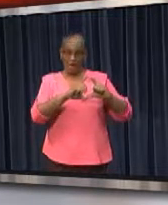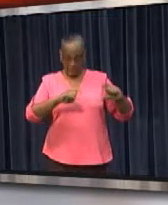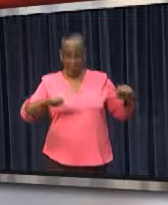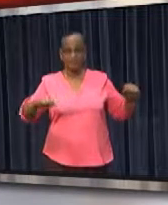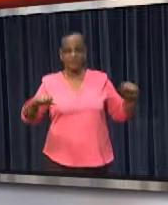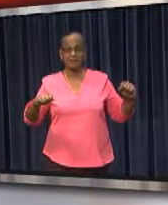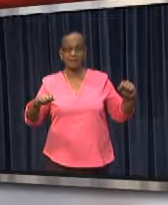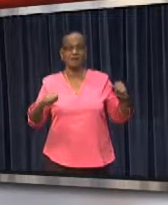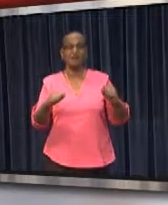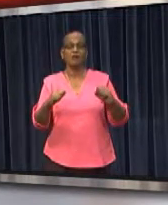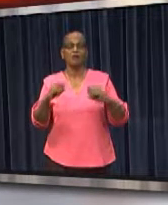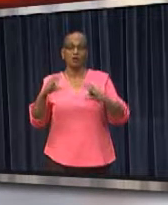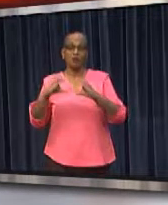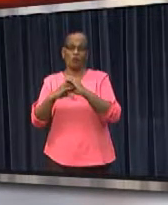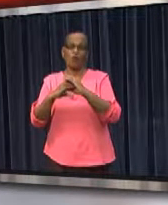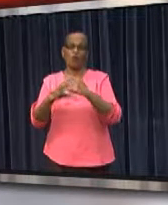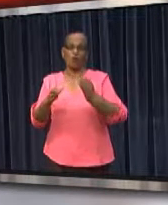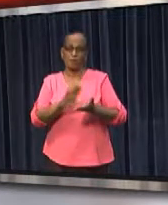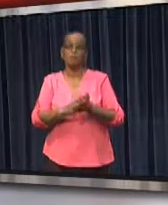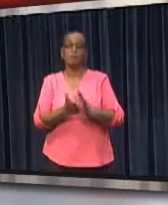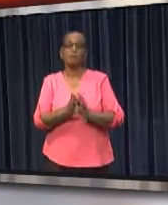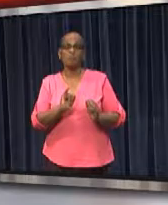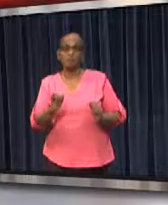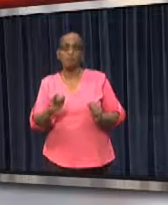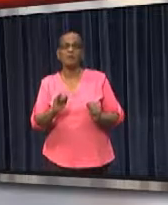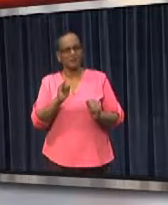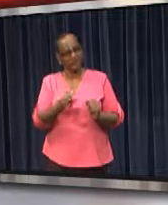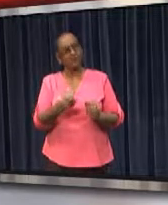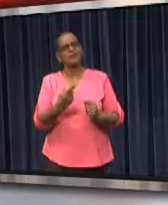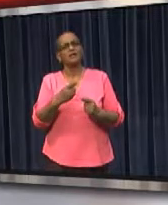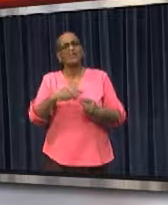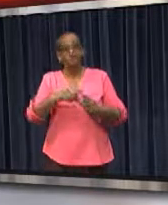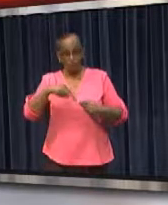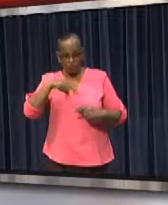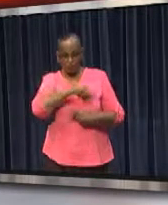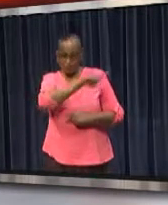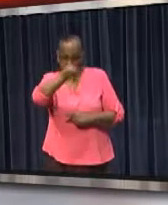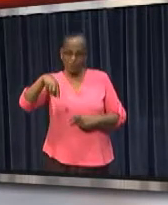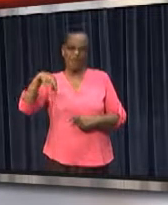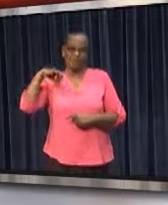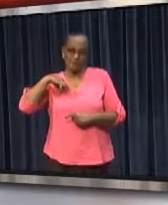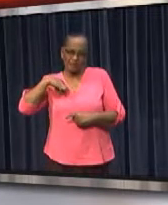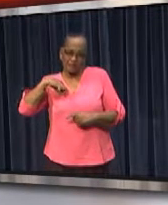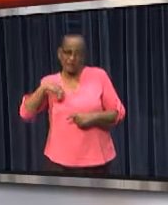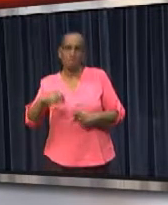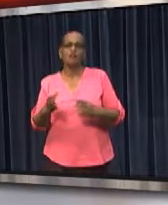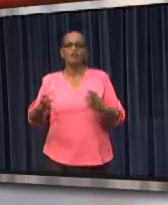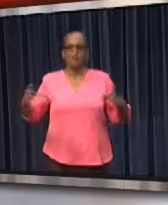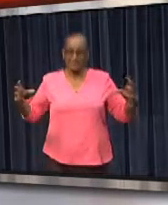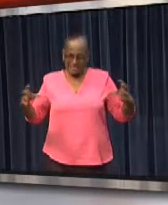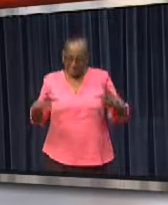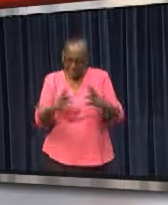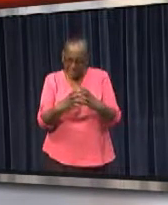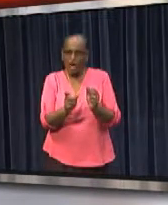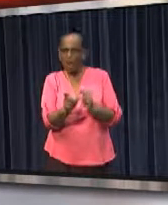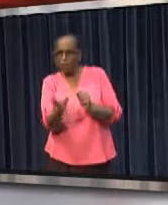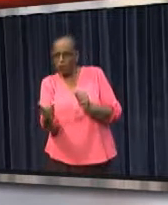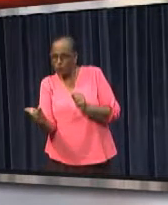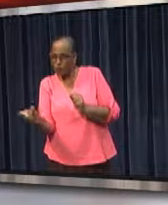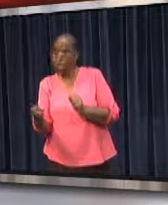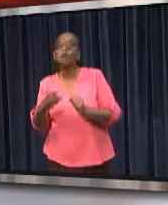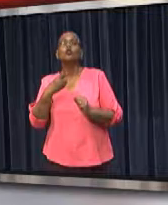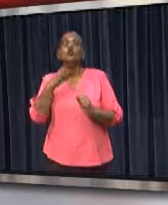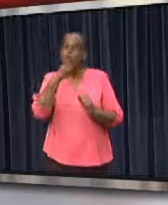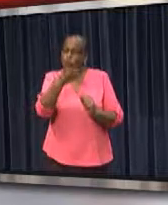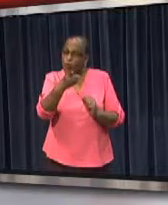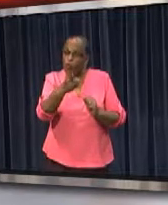the CARICOM. Membership of the common market meant that we are part of the common goods